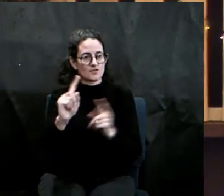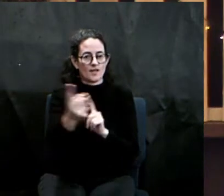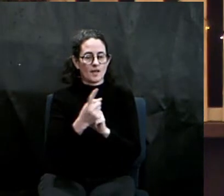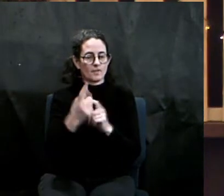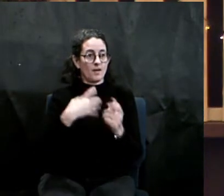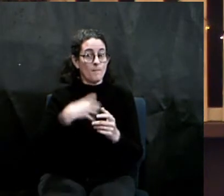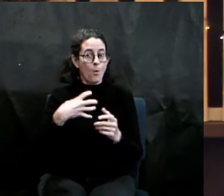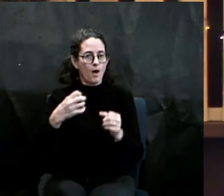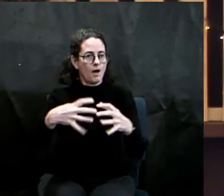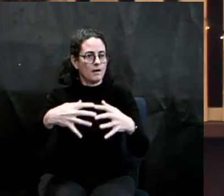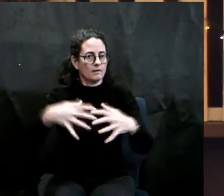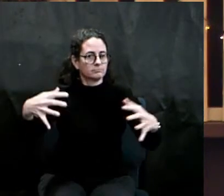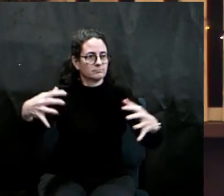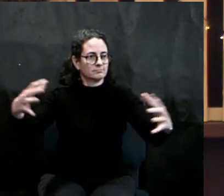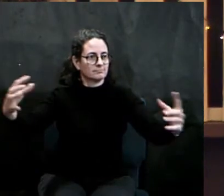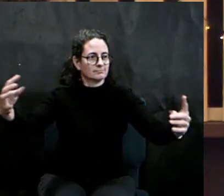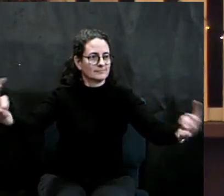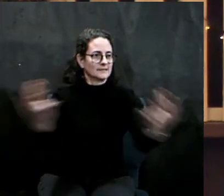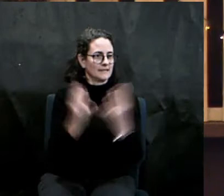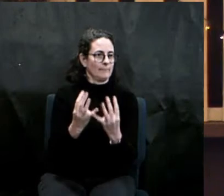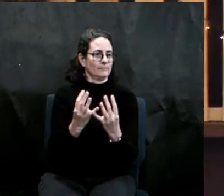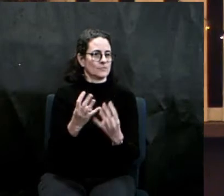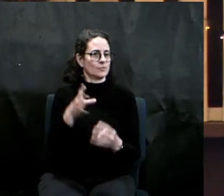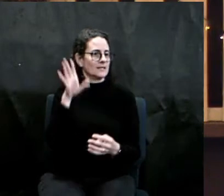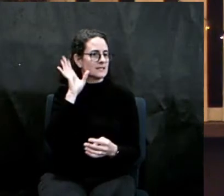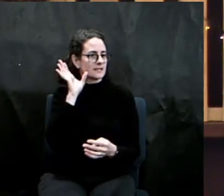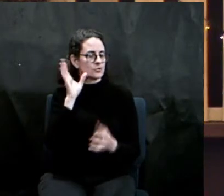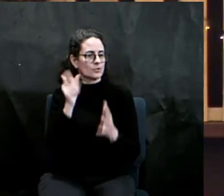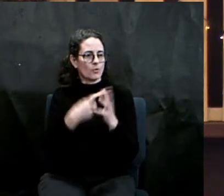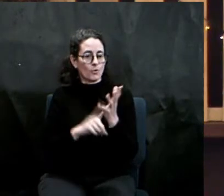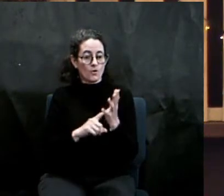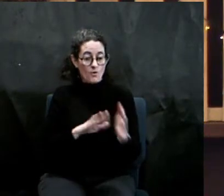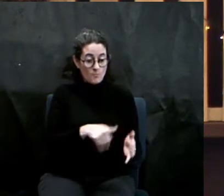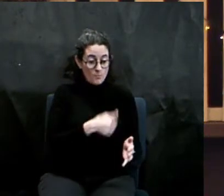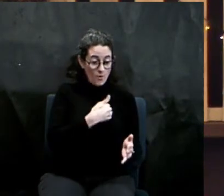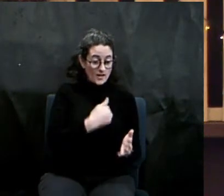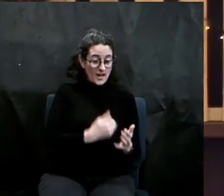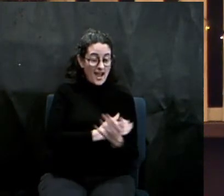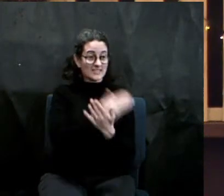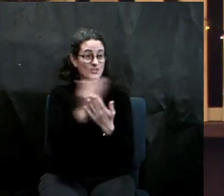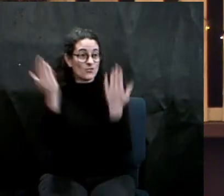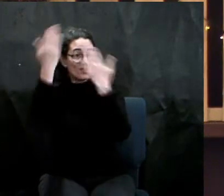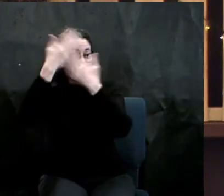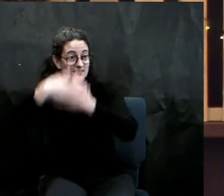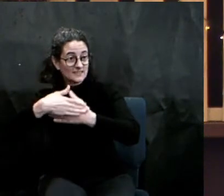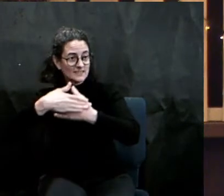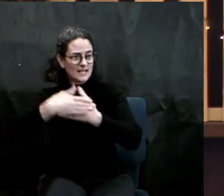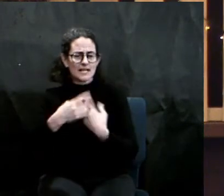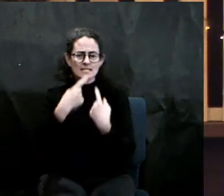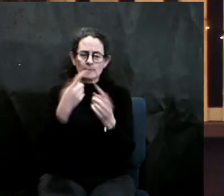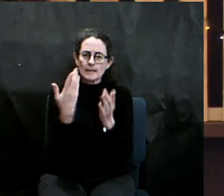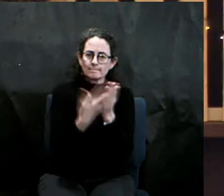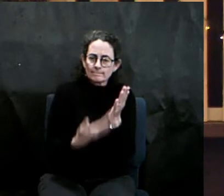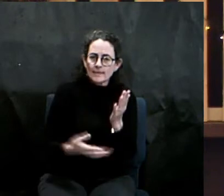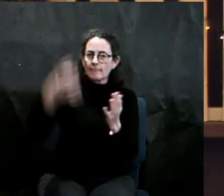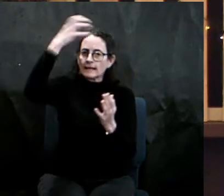larger numbers to the place where he was staying. From morning till evening, he explained and declared to them the kingdom of God